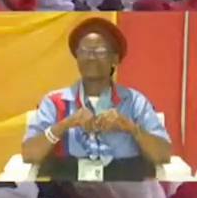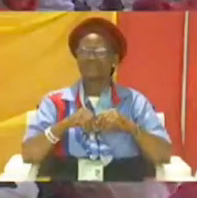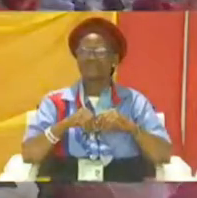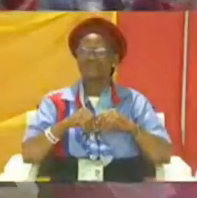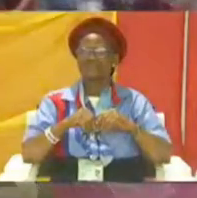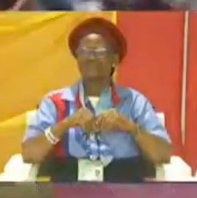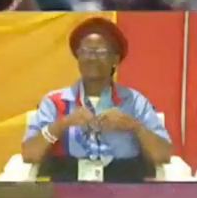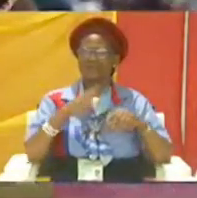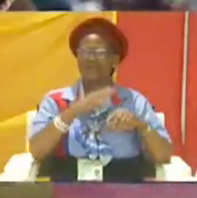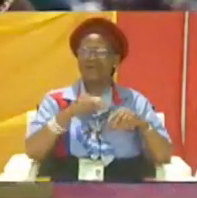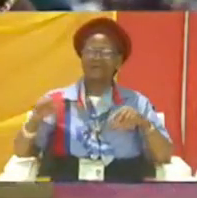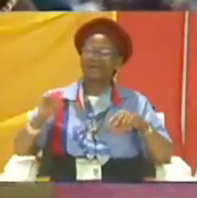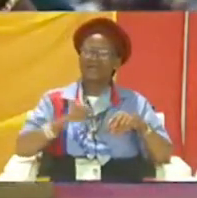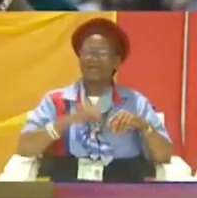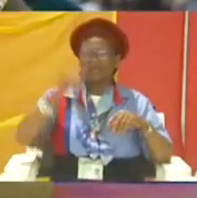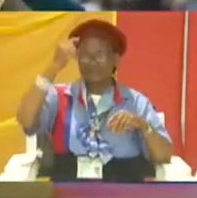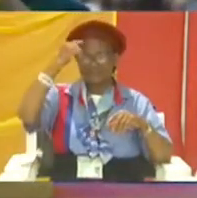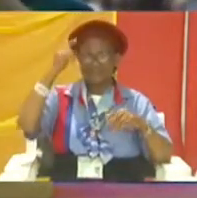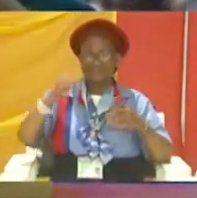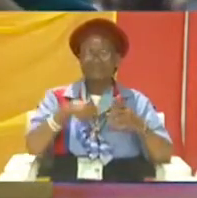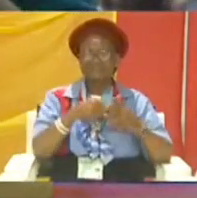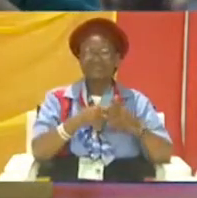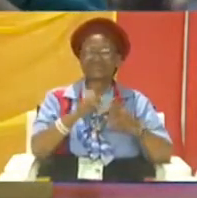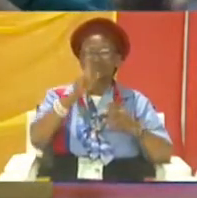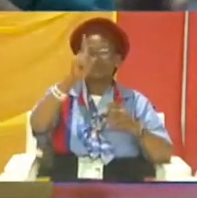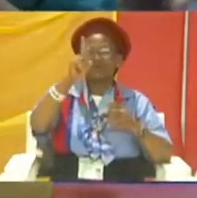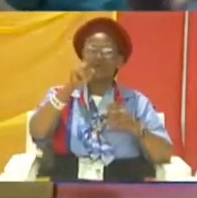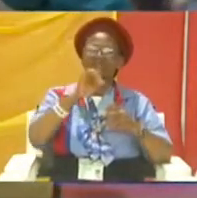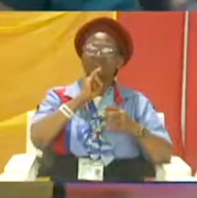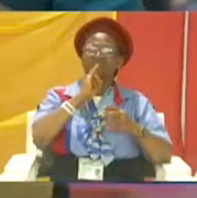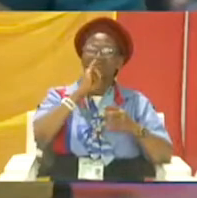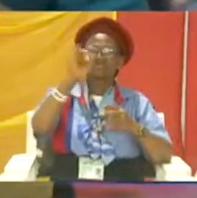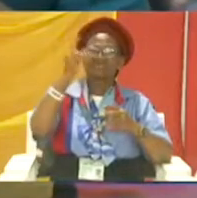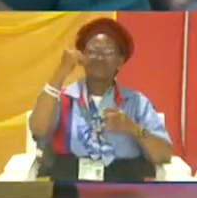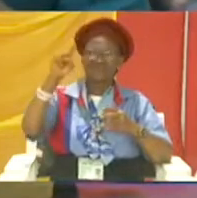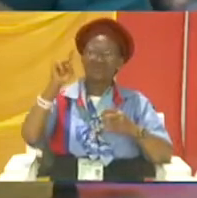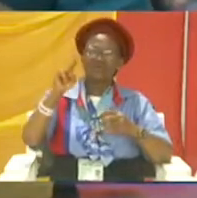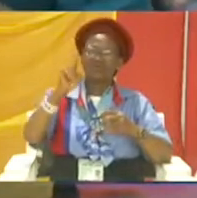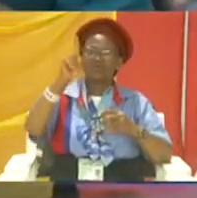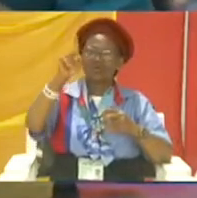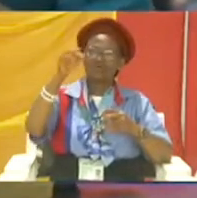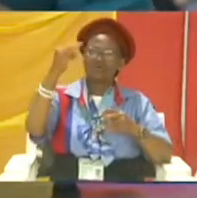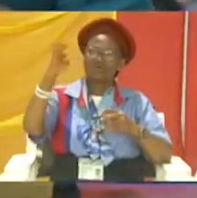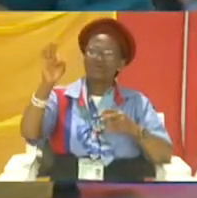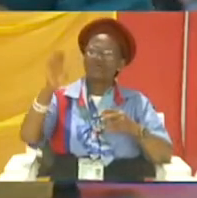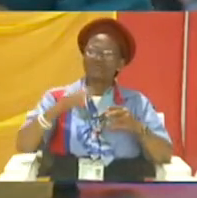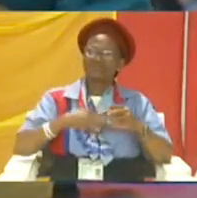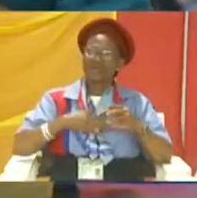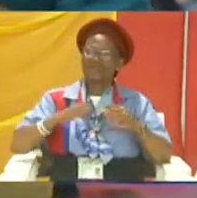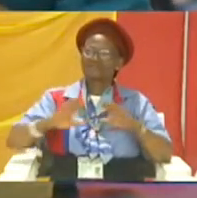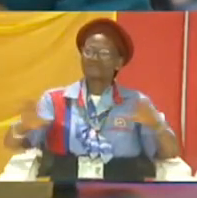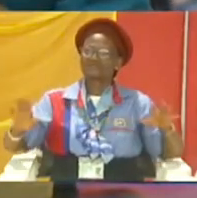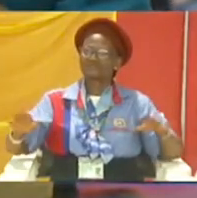And I think this one is for one of my children who are students.